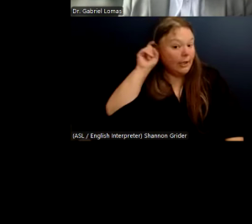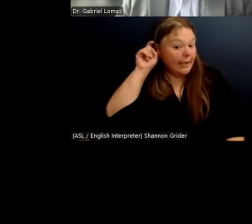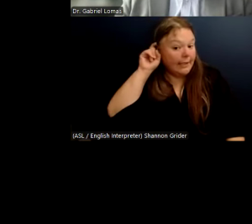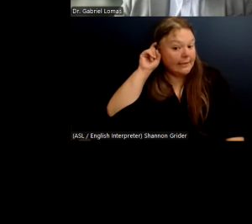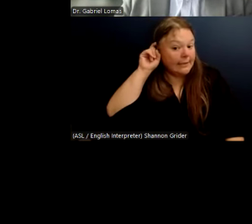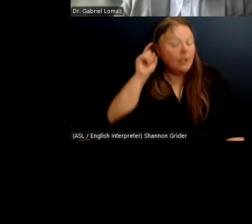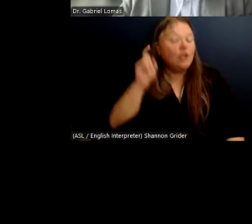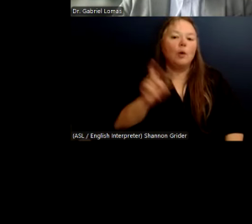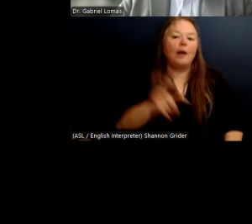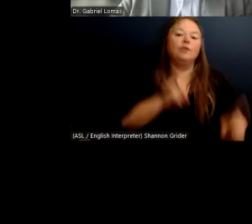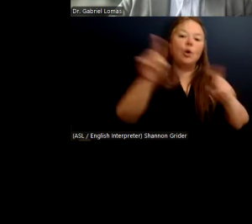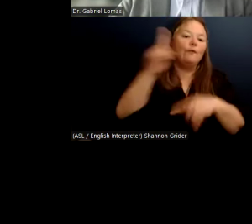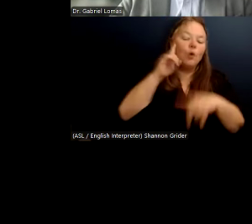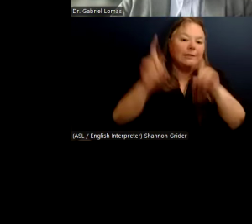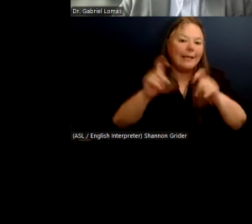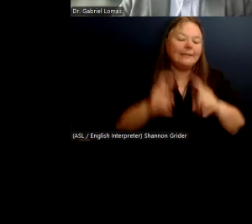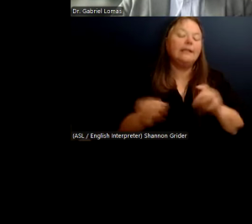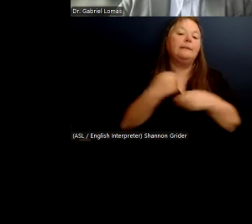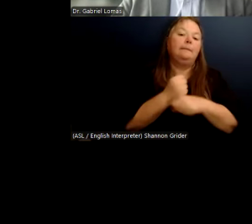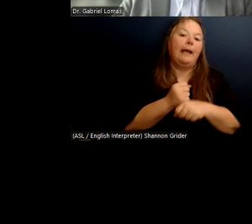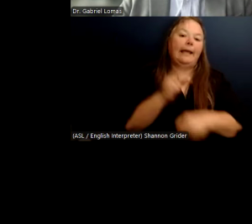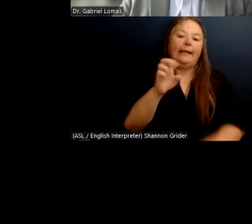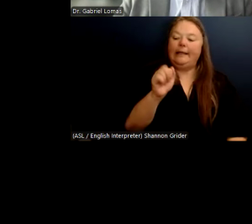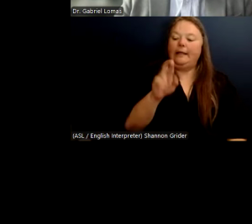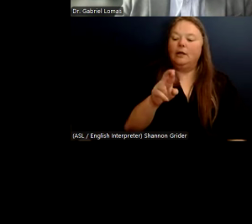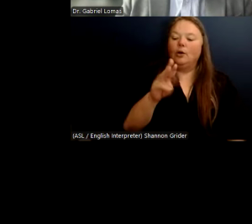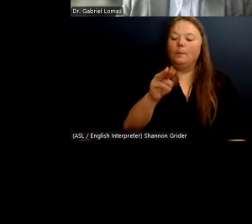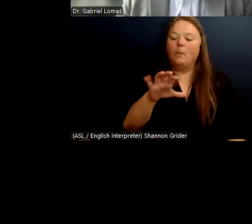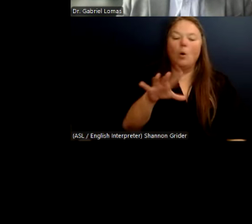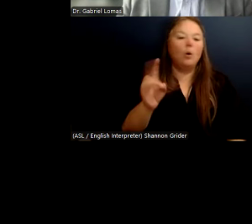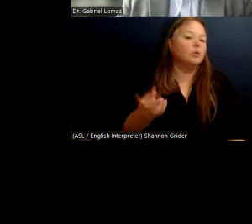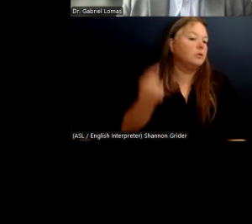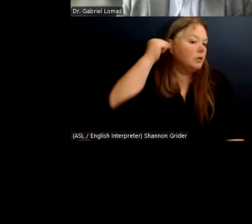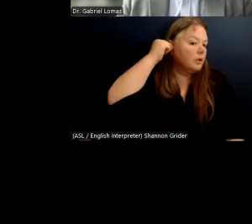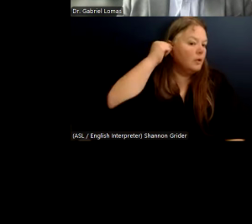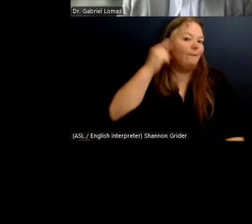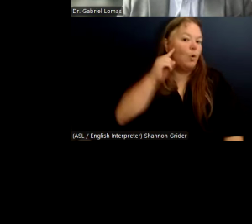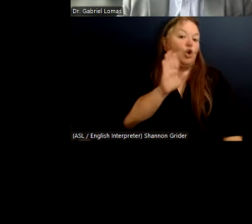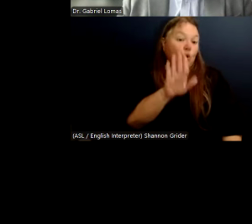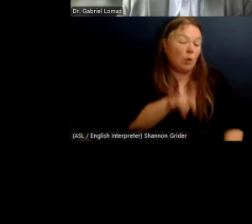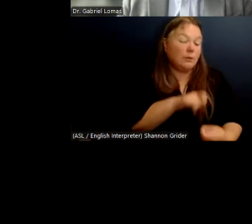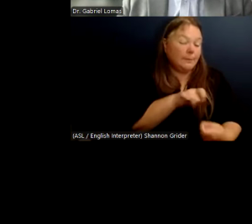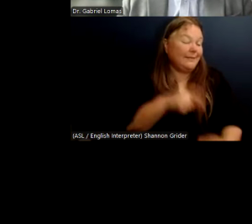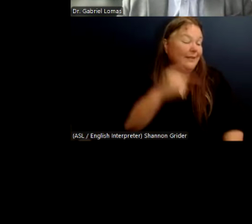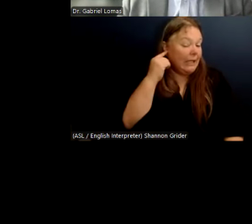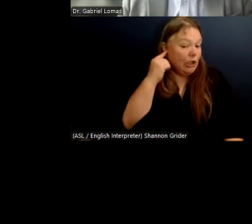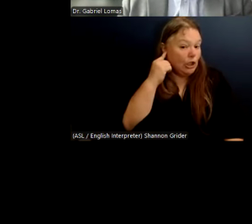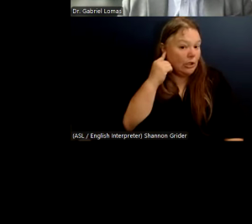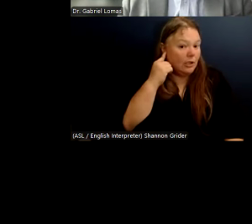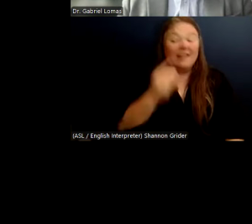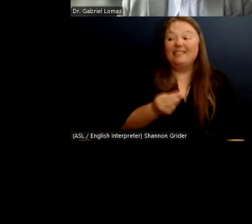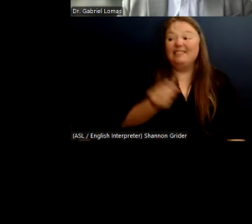for testing. An ear mold is made. It's specifically for your ear. They gave